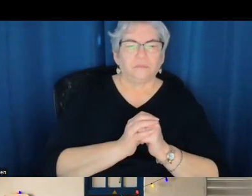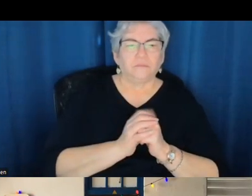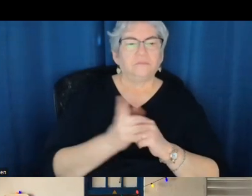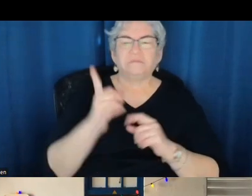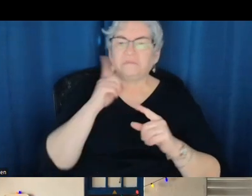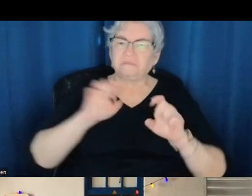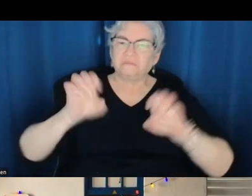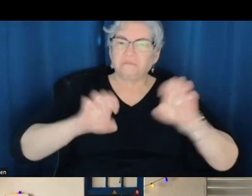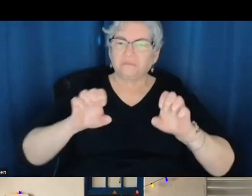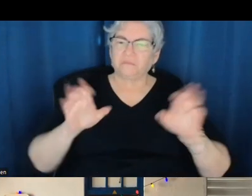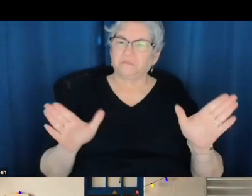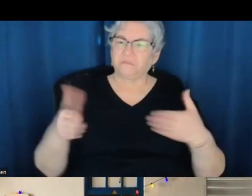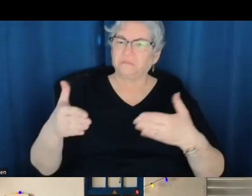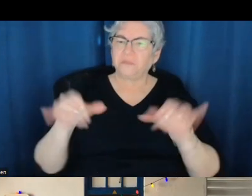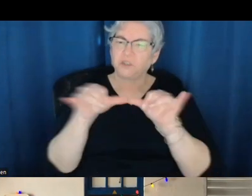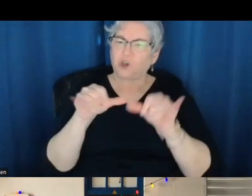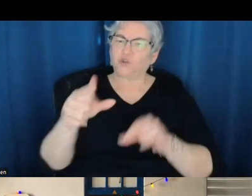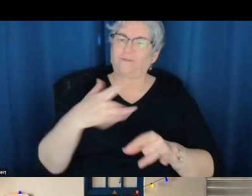Experiment at a scale that feels comfortable to you.